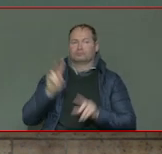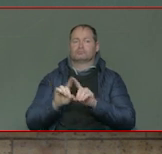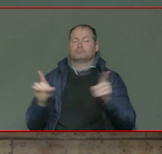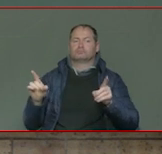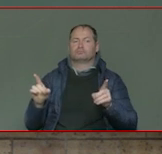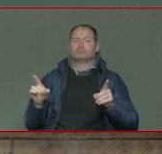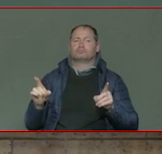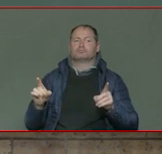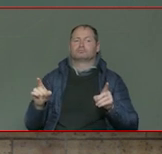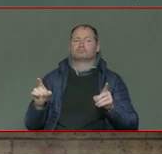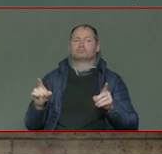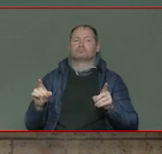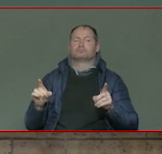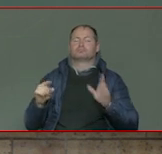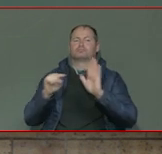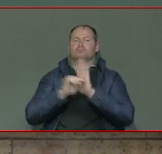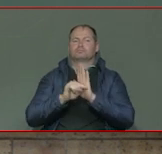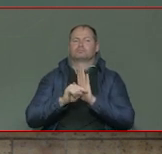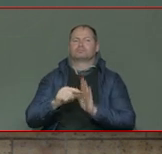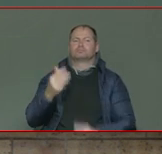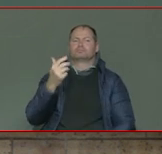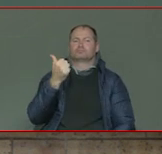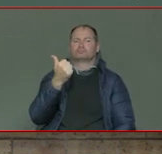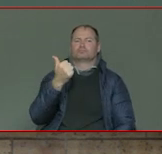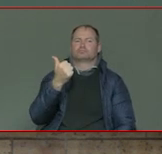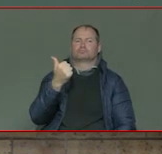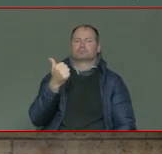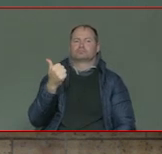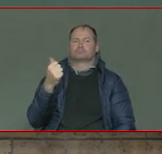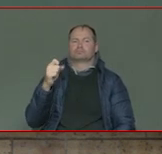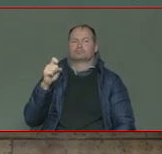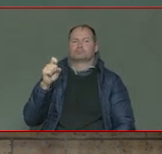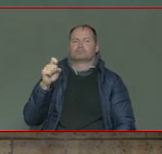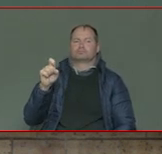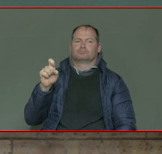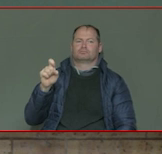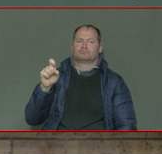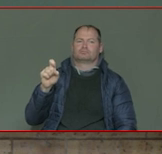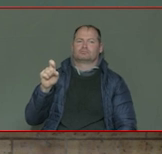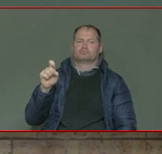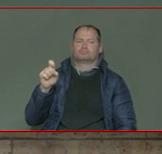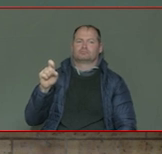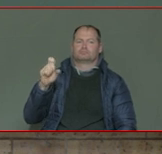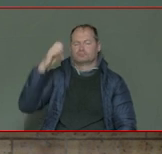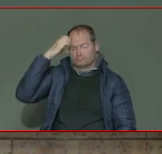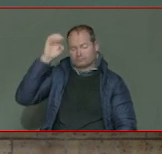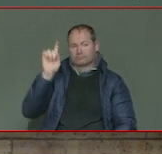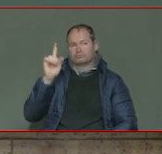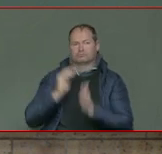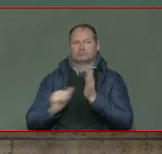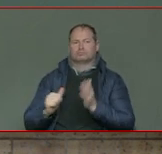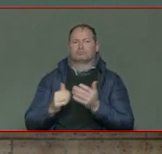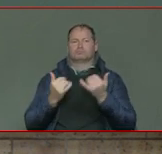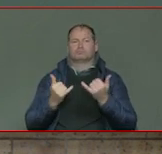negative 6x. Exponent times coefficient, negative 6. Keep x, subtract 1 from the exponent. What